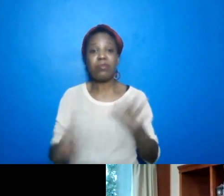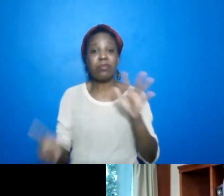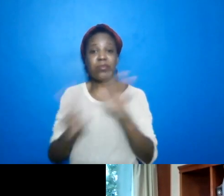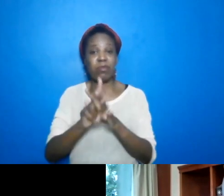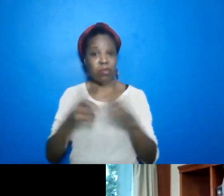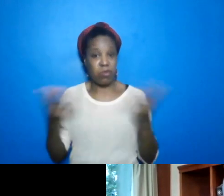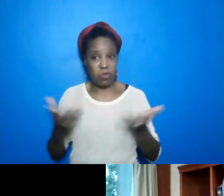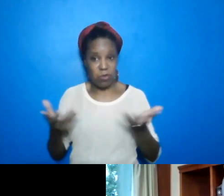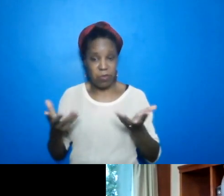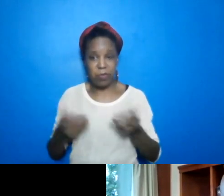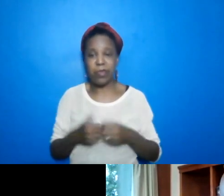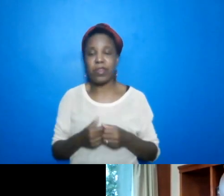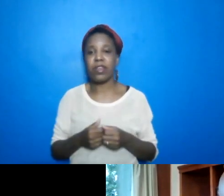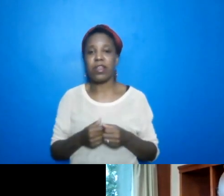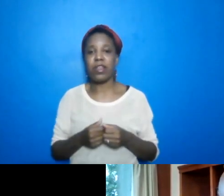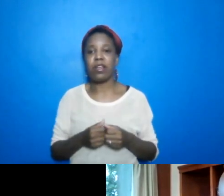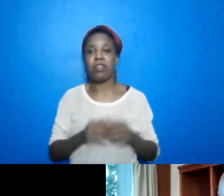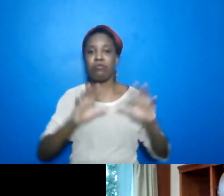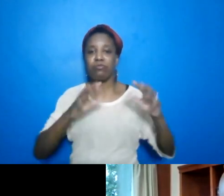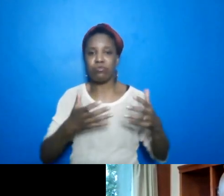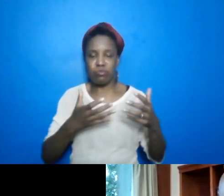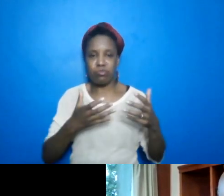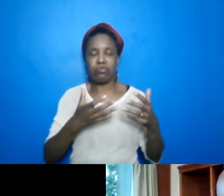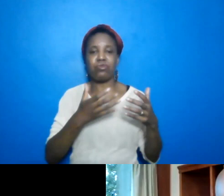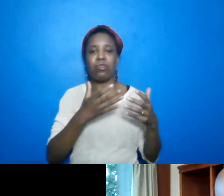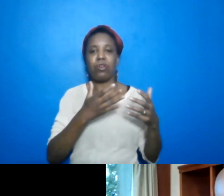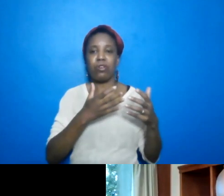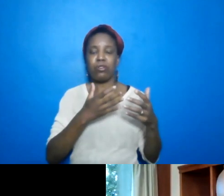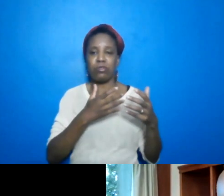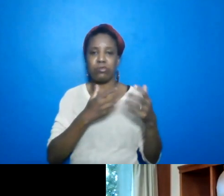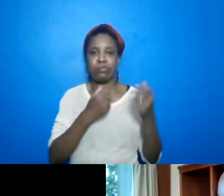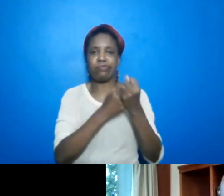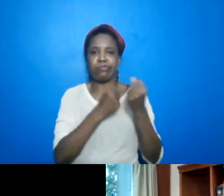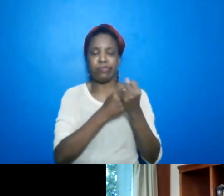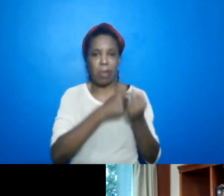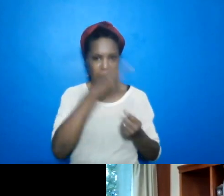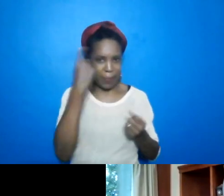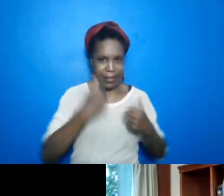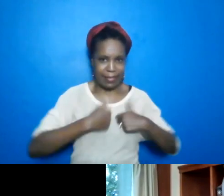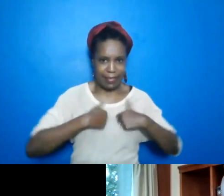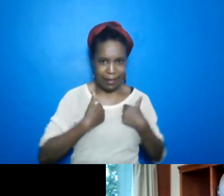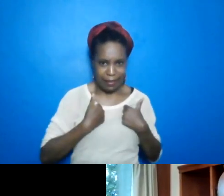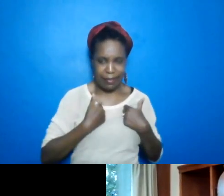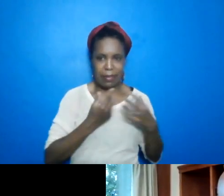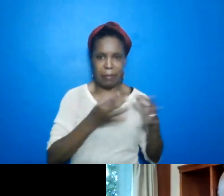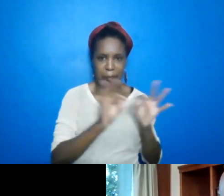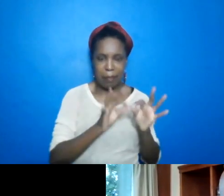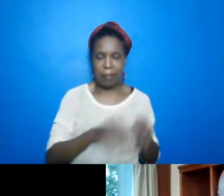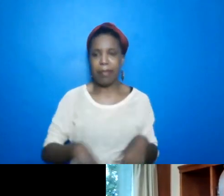the movement for Black Lives, the Latin kings and queens, the city government, and some of the kind